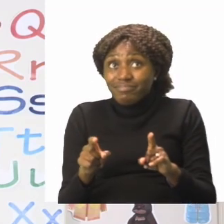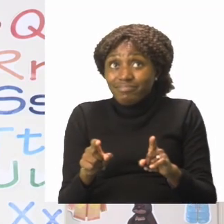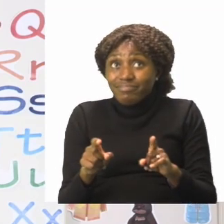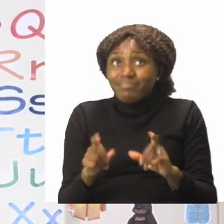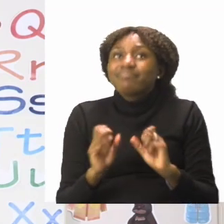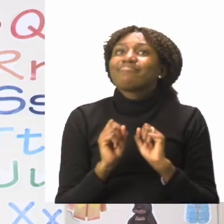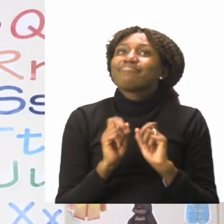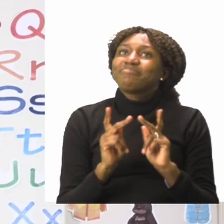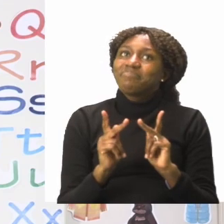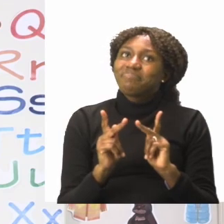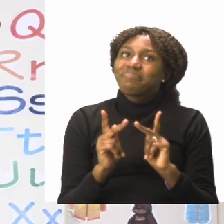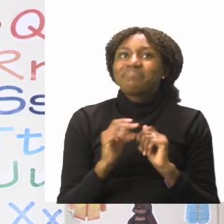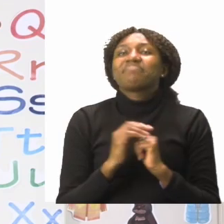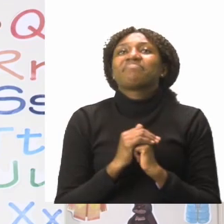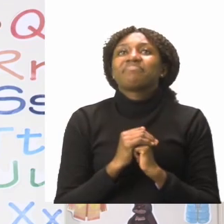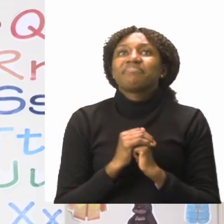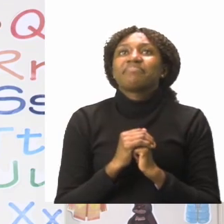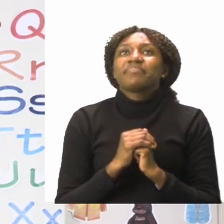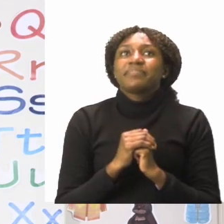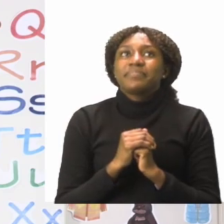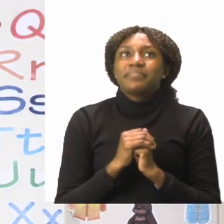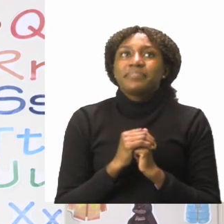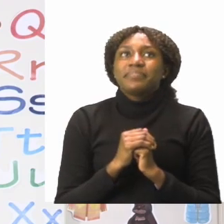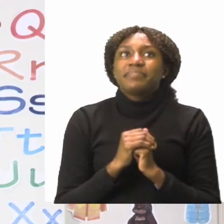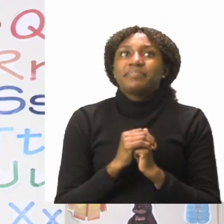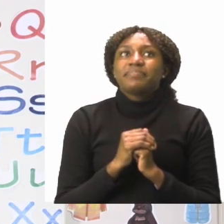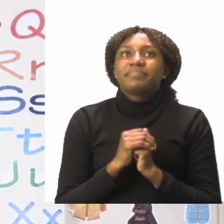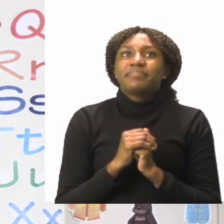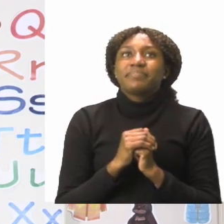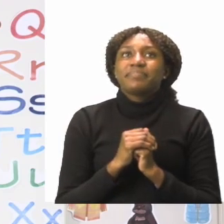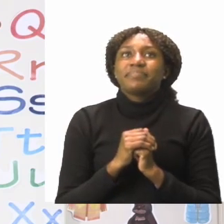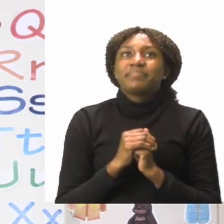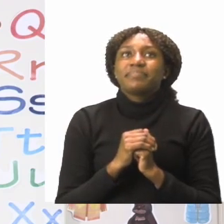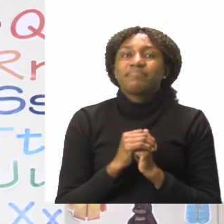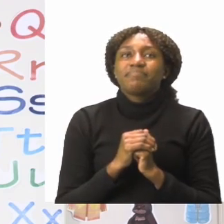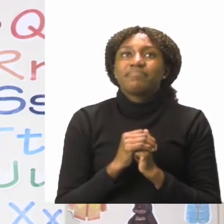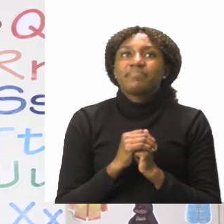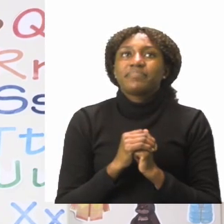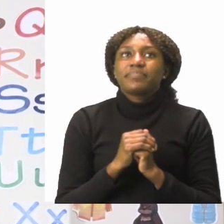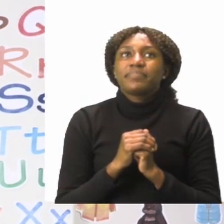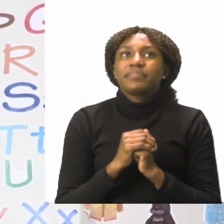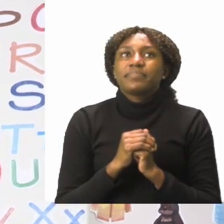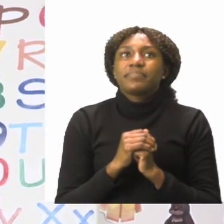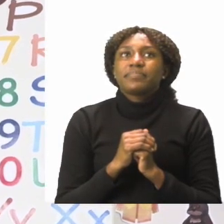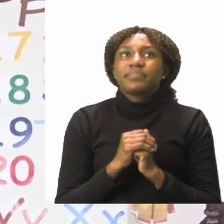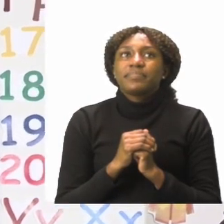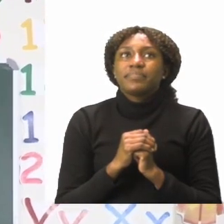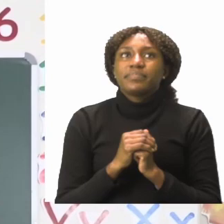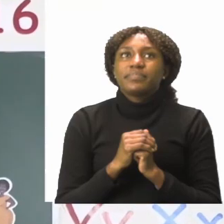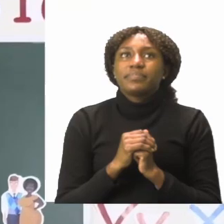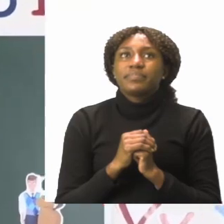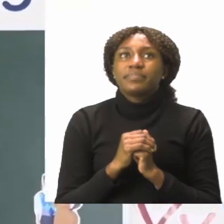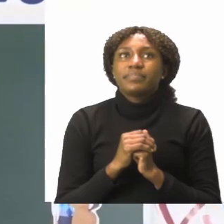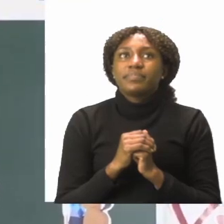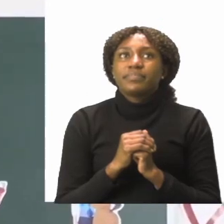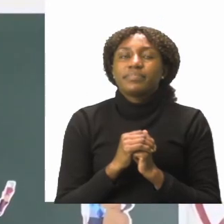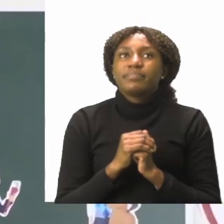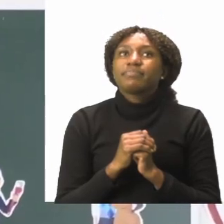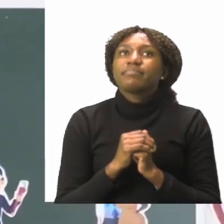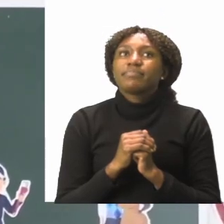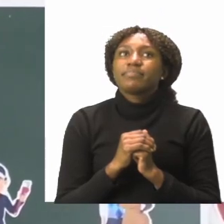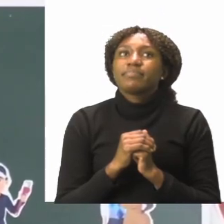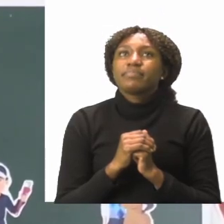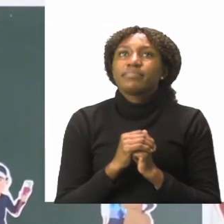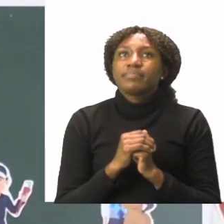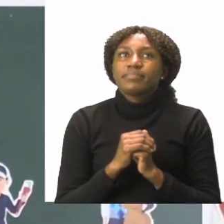help explain the different occupations. Now, when someone works as something,